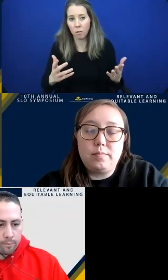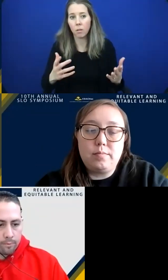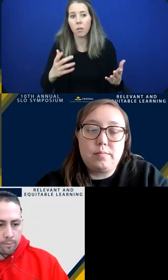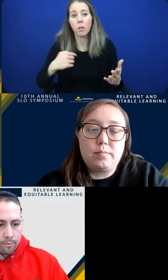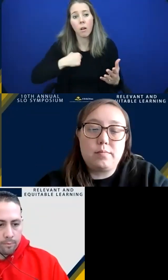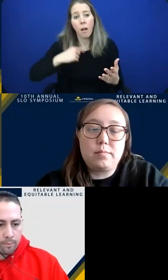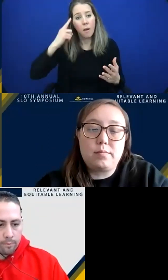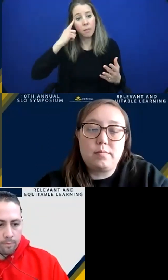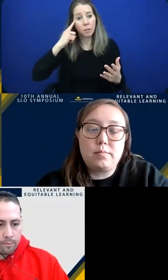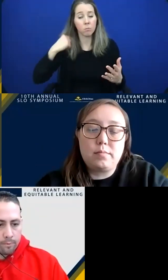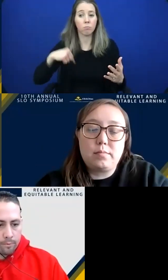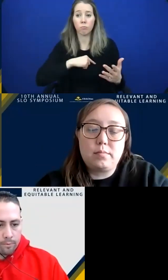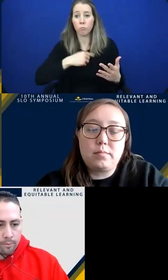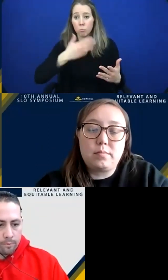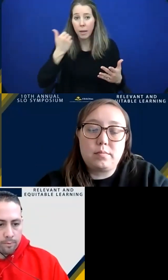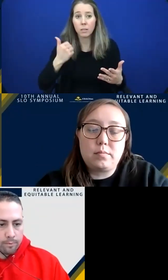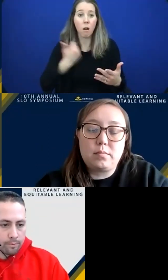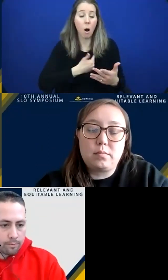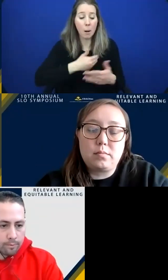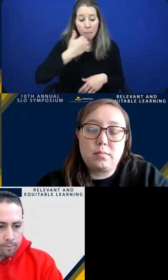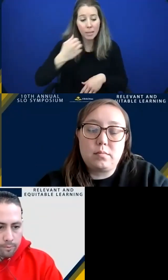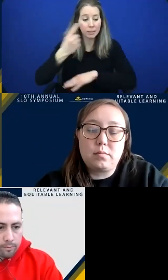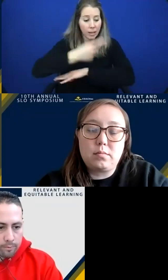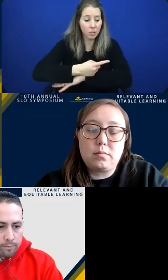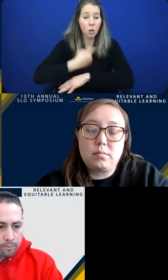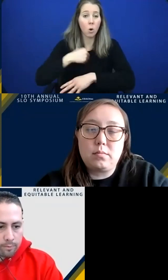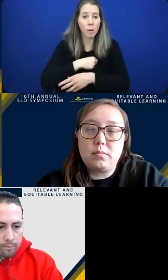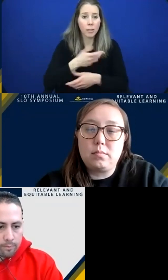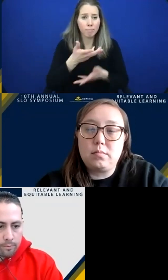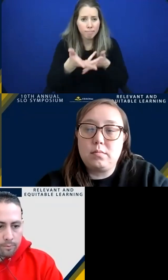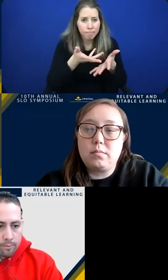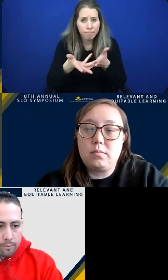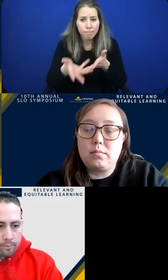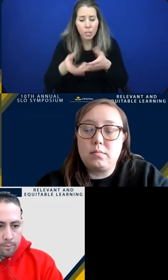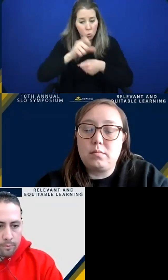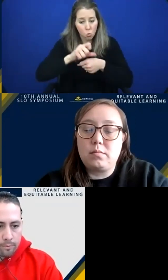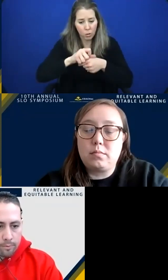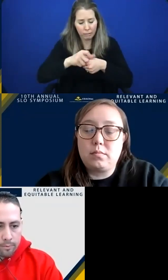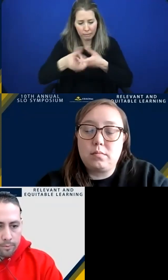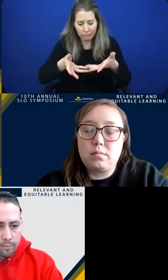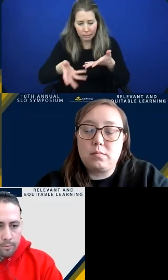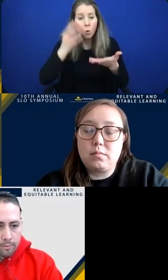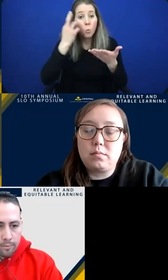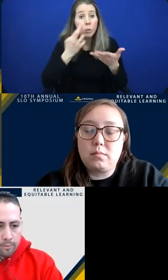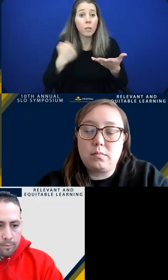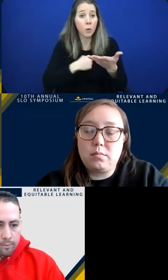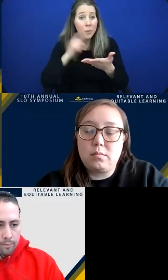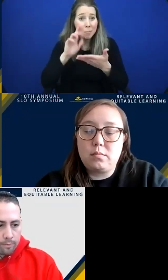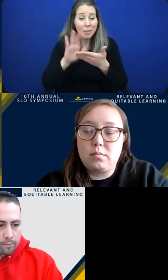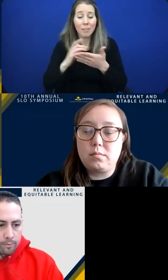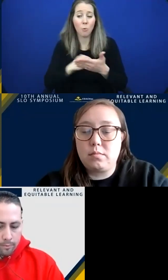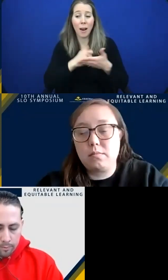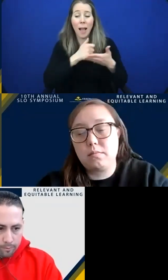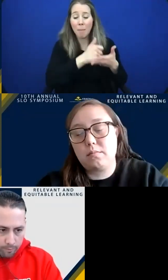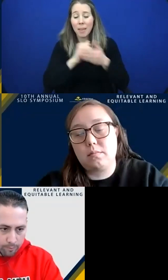at our best, on our best days, we are engaged in this work because we believe that we are helping every student,